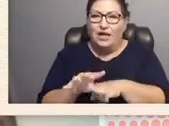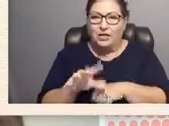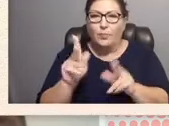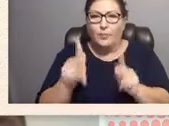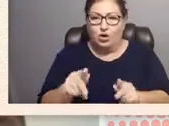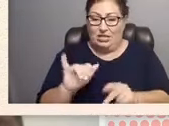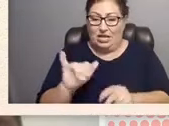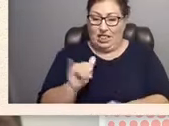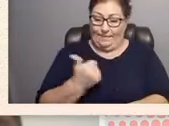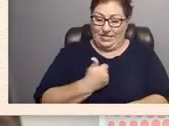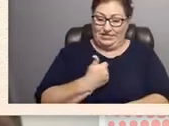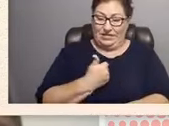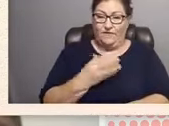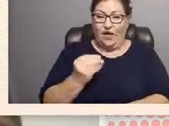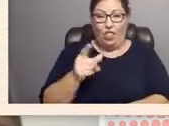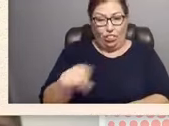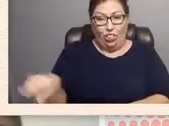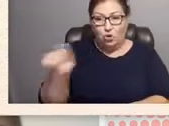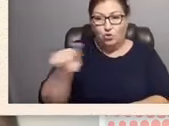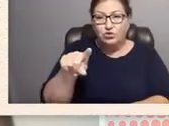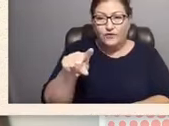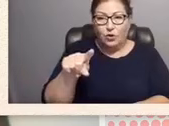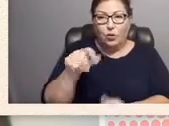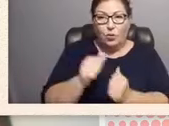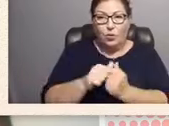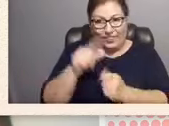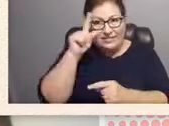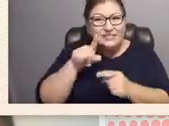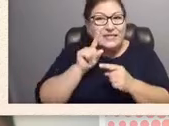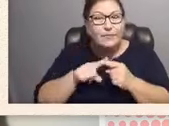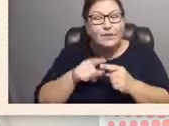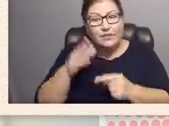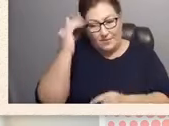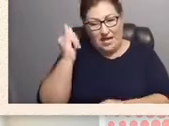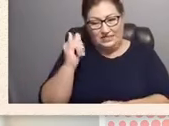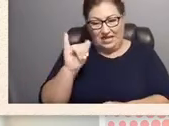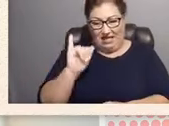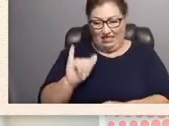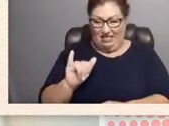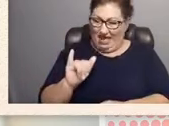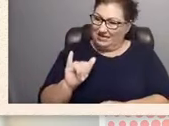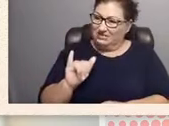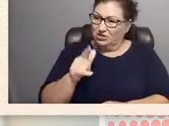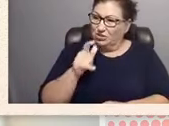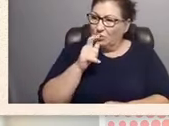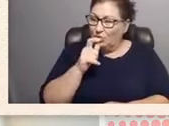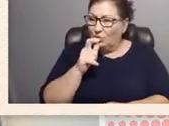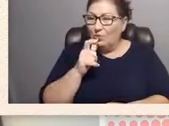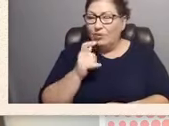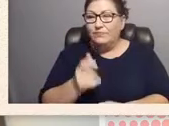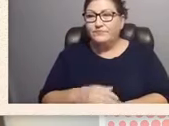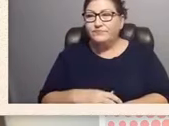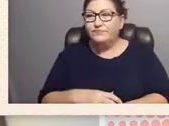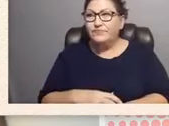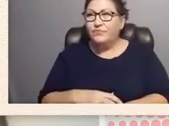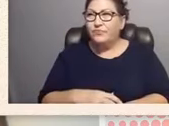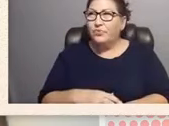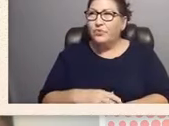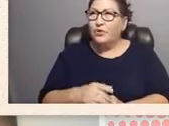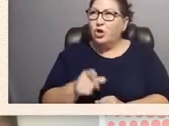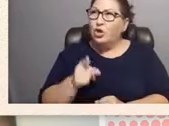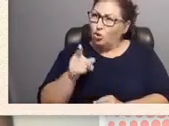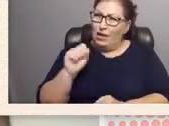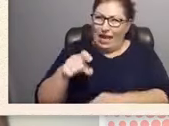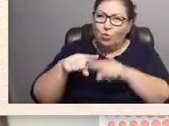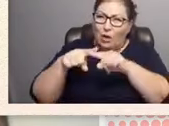and those of you with siblings, because they're the ones that you can rely on too.